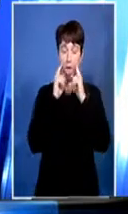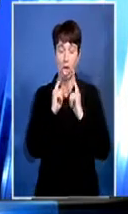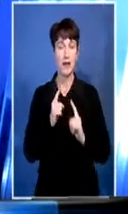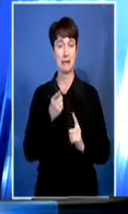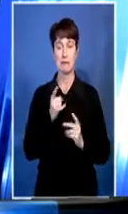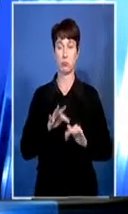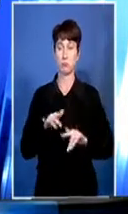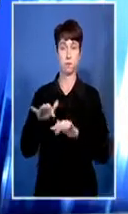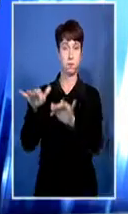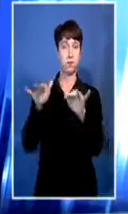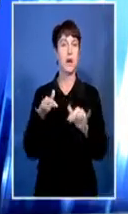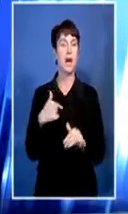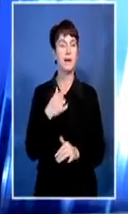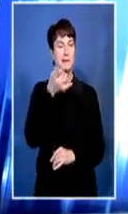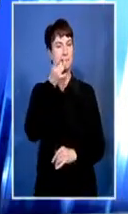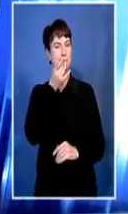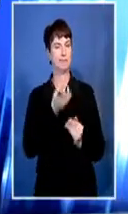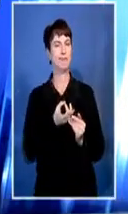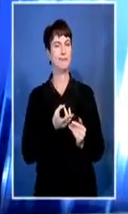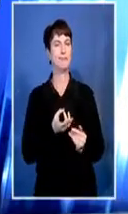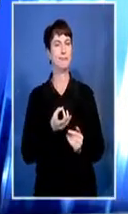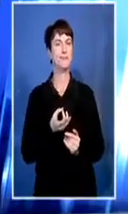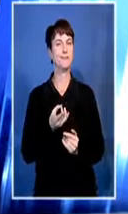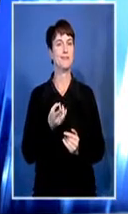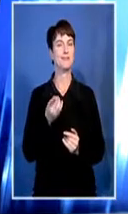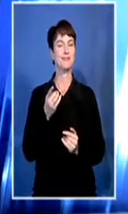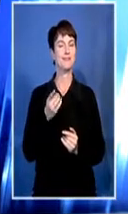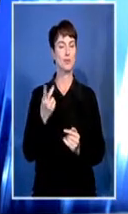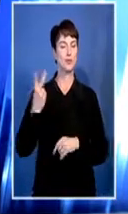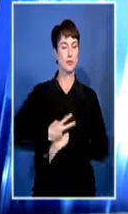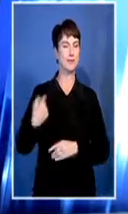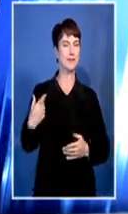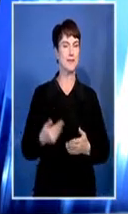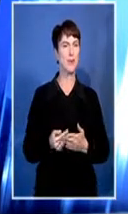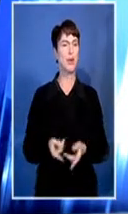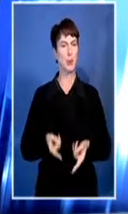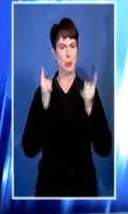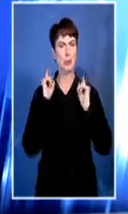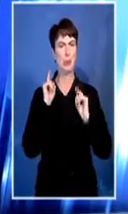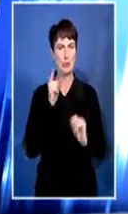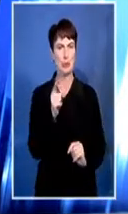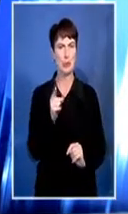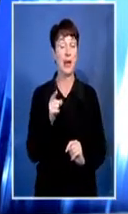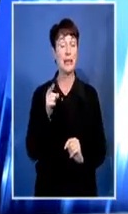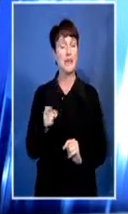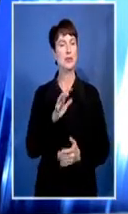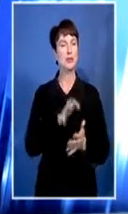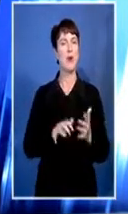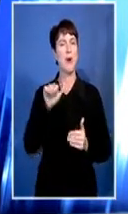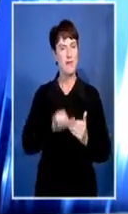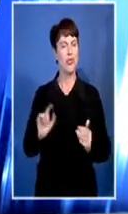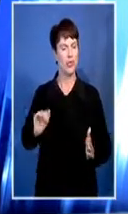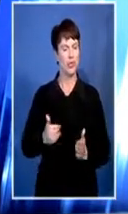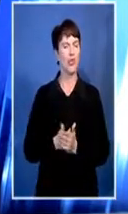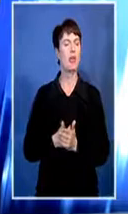well, according to my sources in Cairo, over the last 2 days, has been a long time in the making, a month in the making,